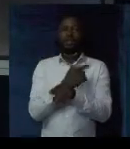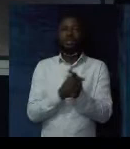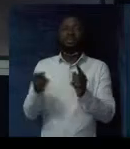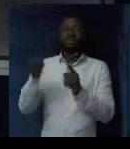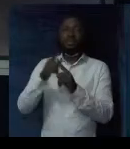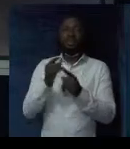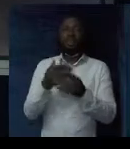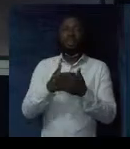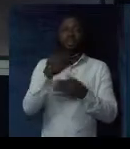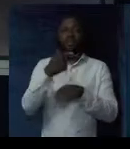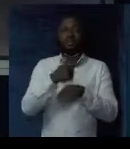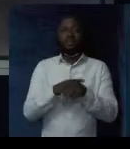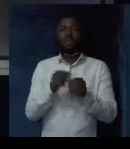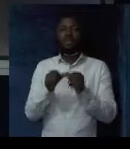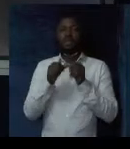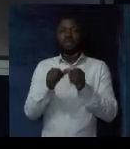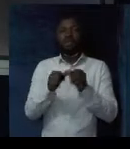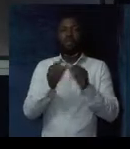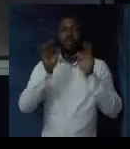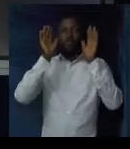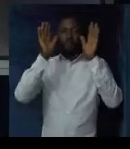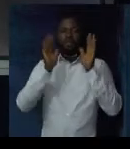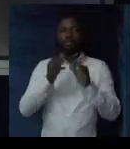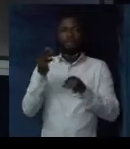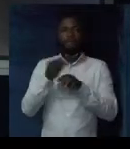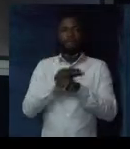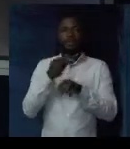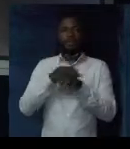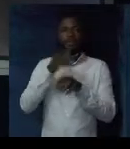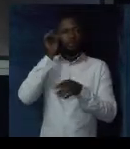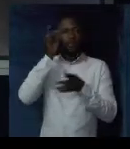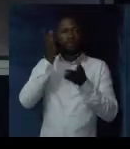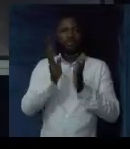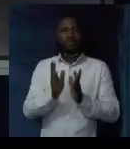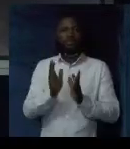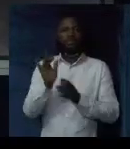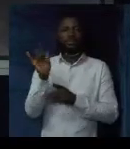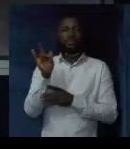Till I come your way in the next class, remain wonderful mathemagicians.